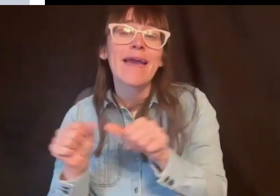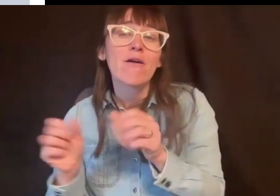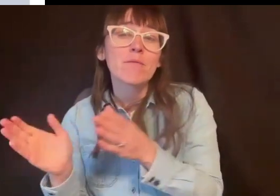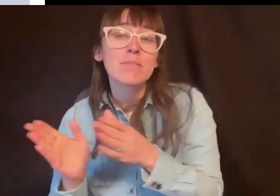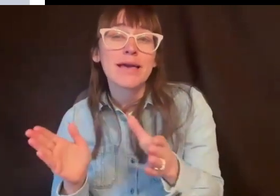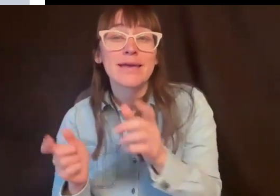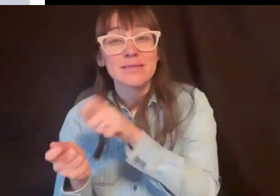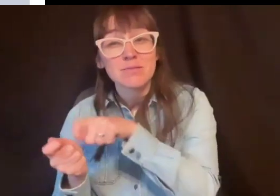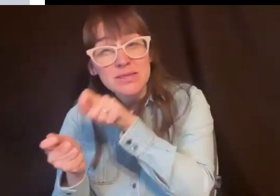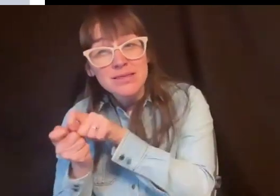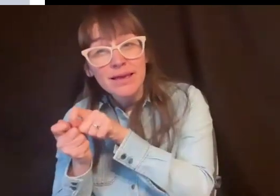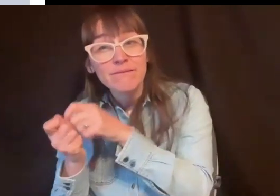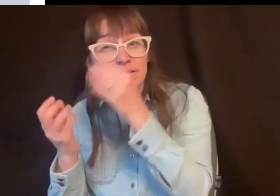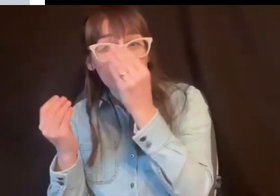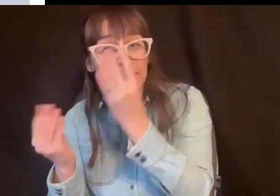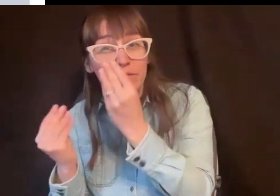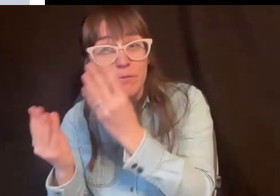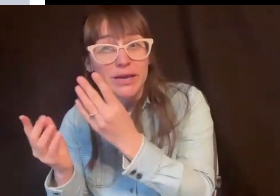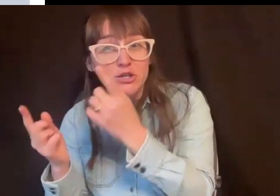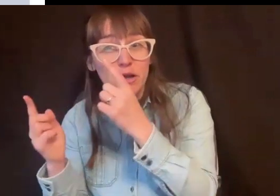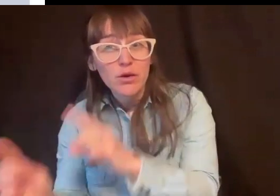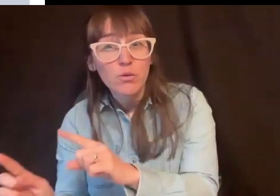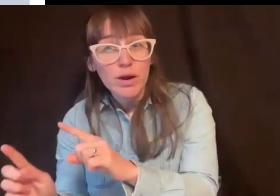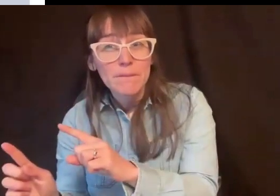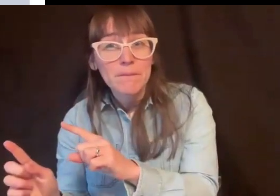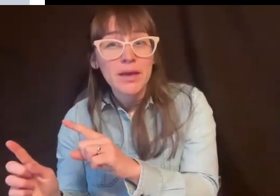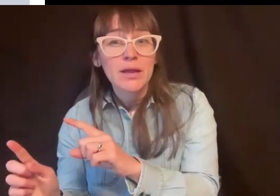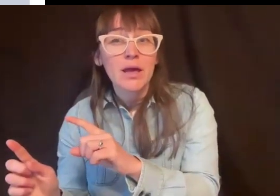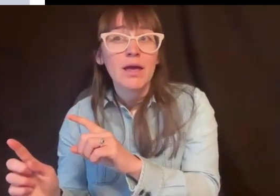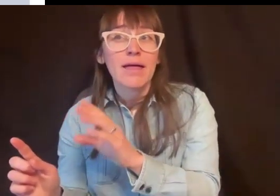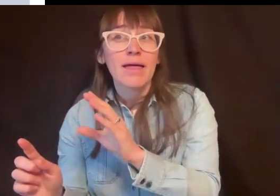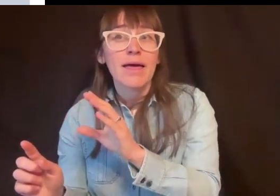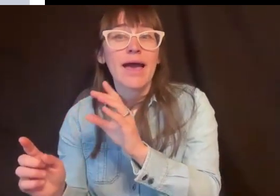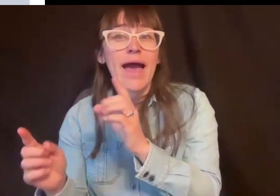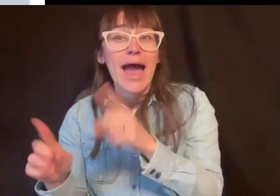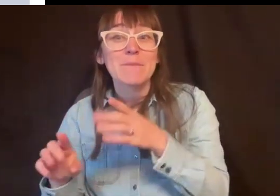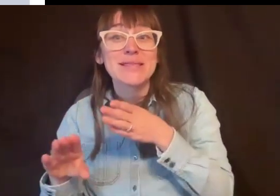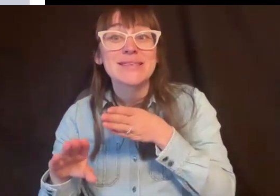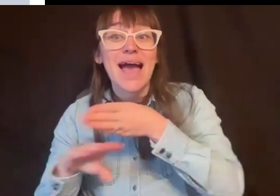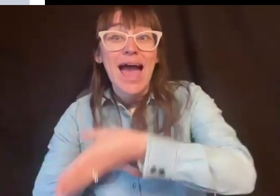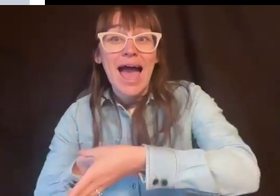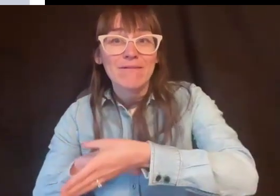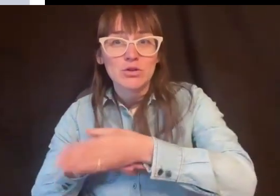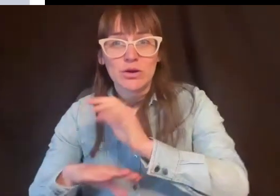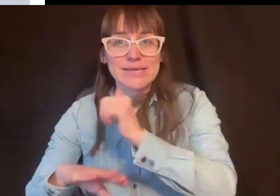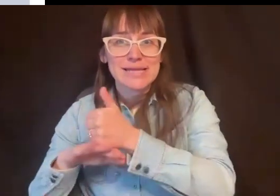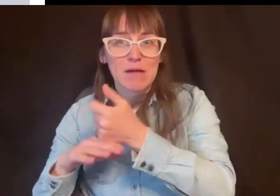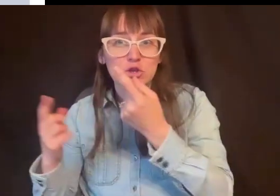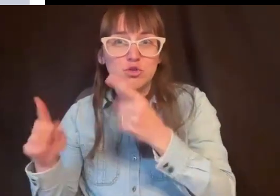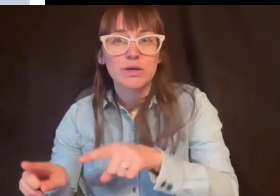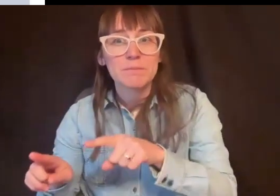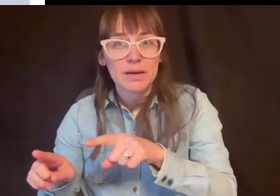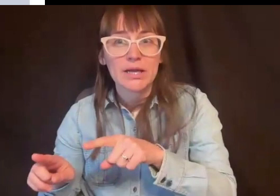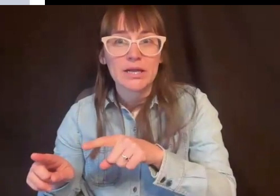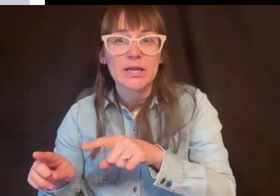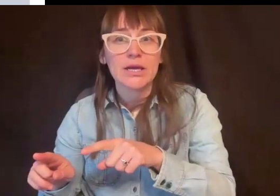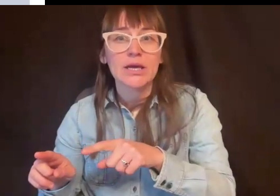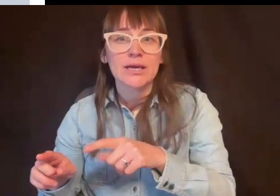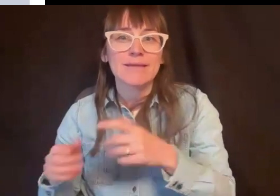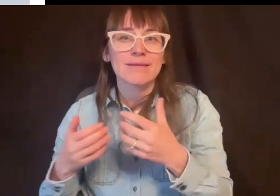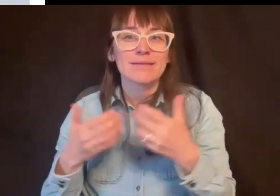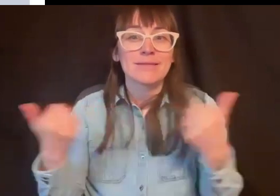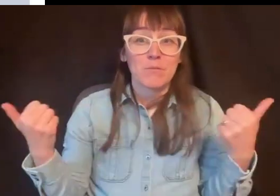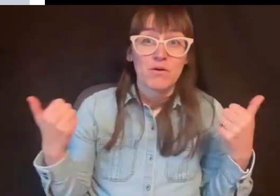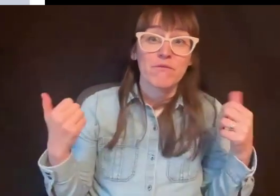specific information related to an agreement is generally going to occur after the agreement has been established, to be distinguished from Section 212 where it